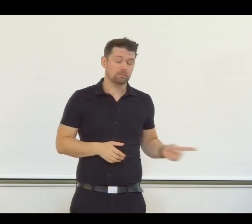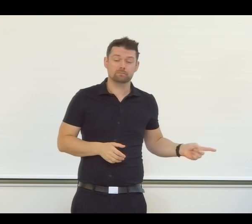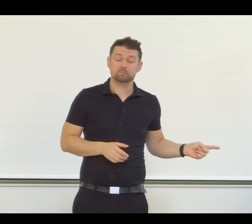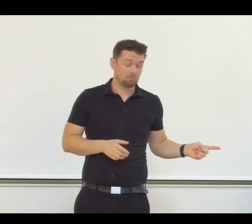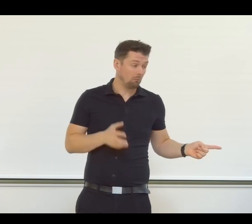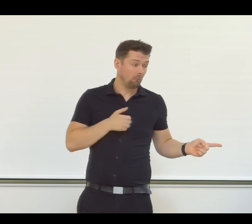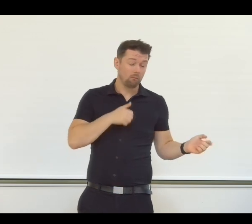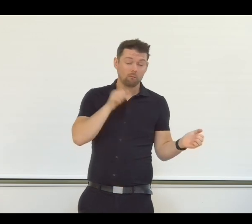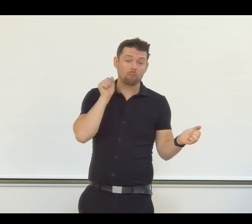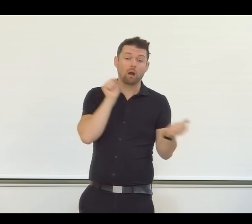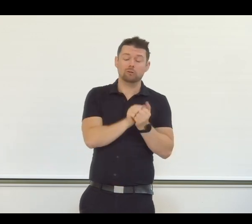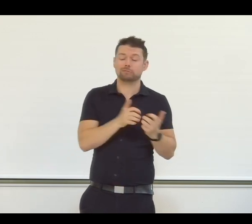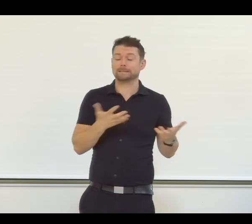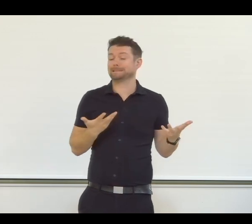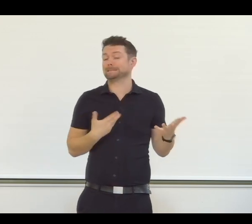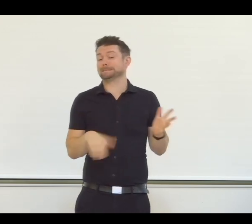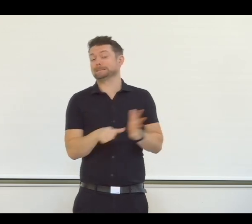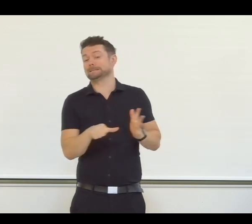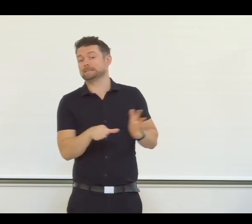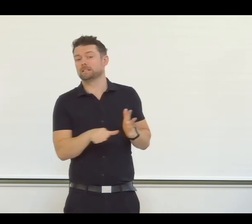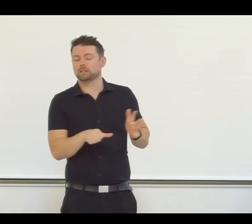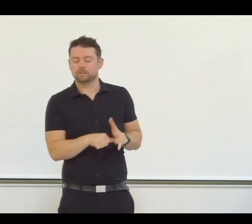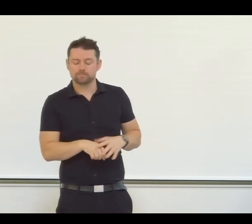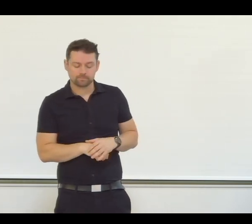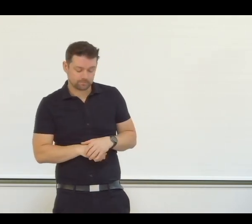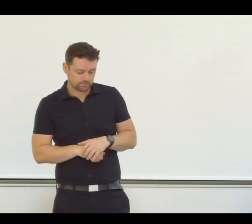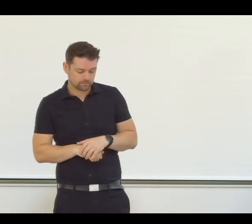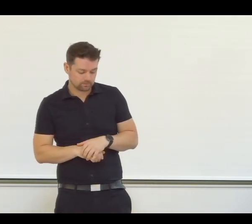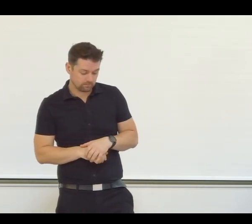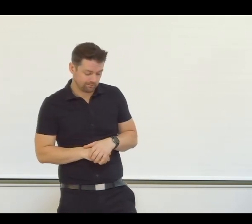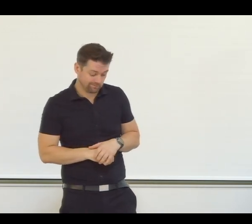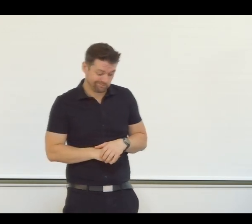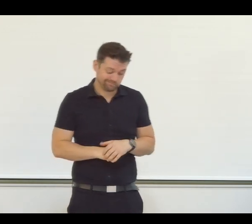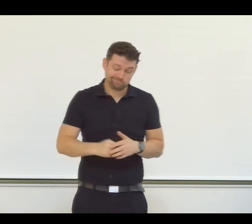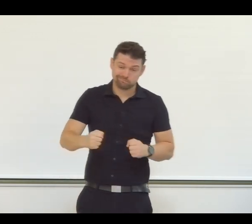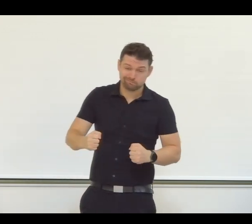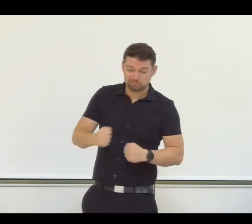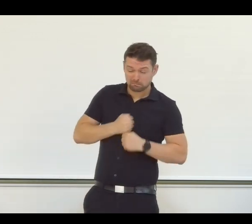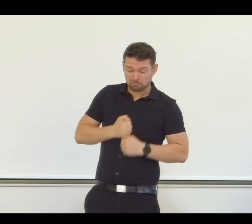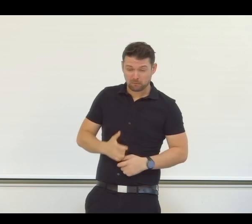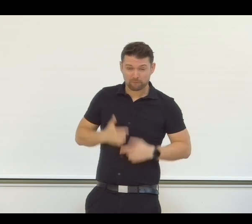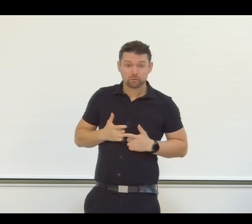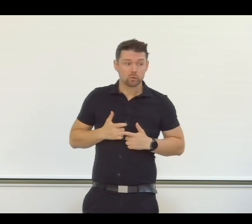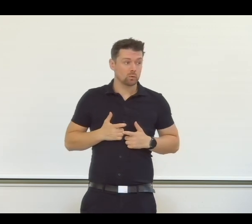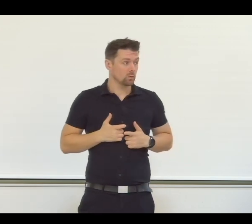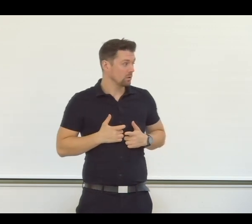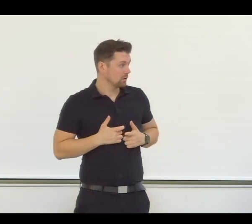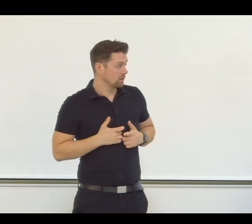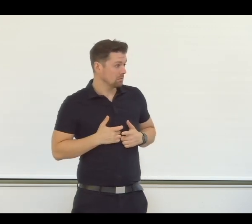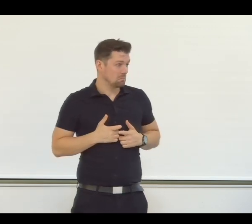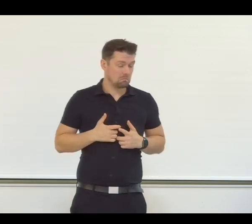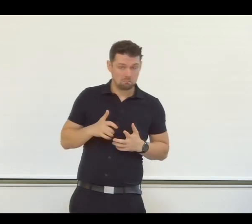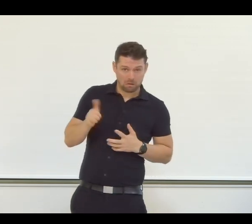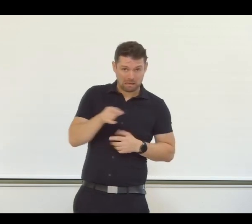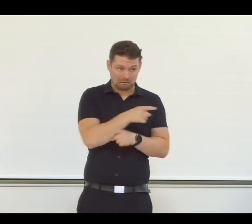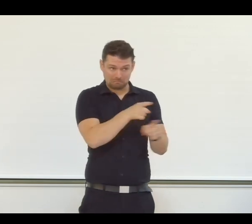is going to be an issue. In our mind, ideally, mission planners might have a different opinion on that,